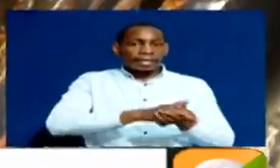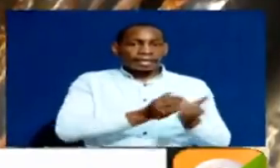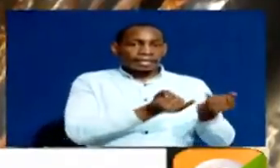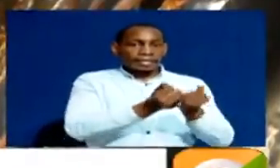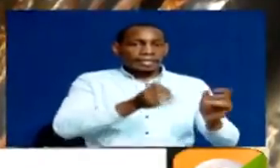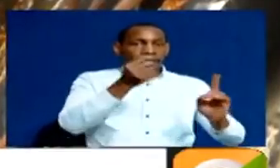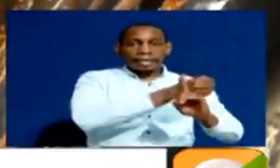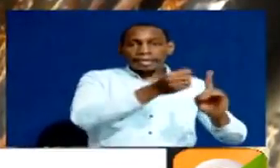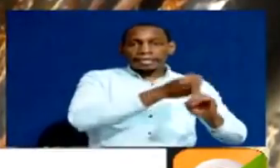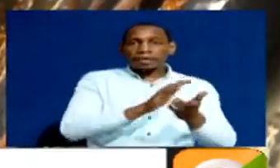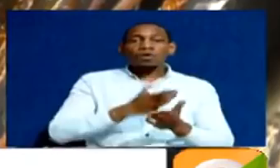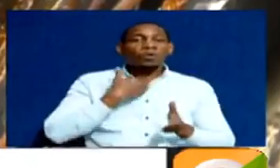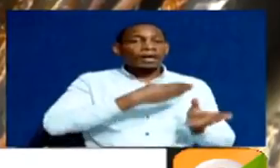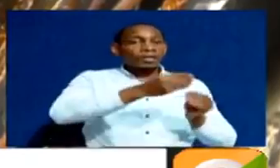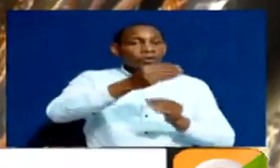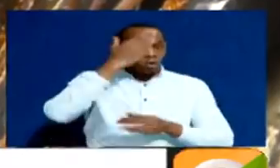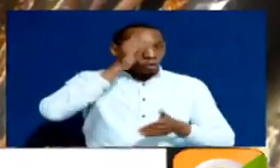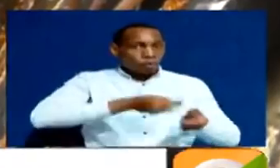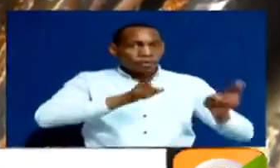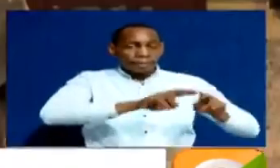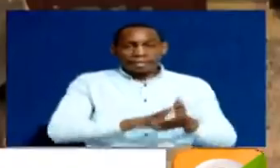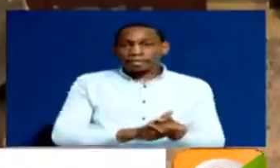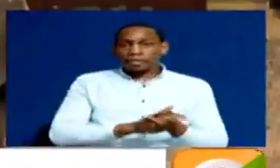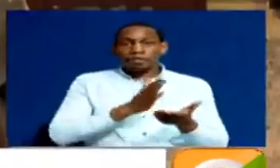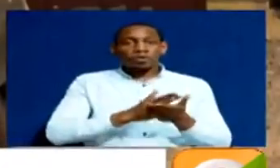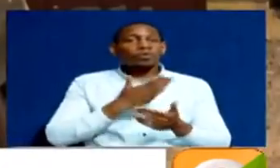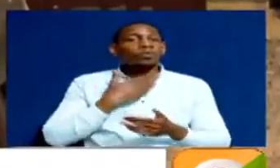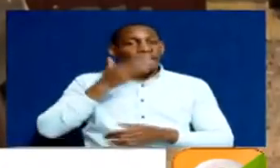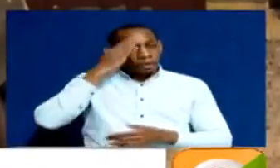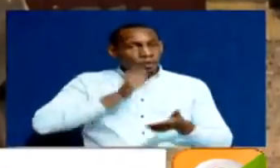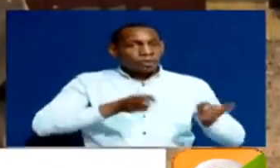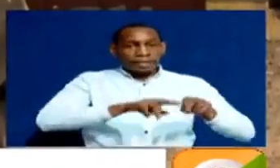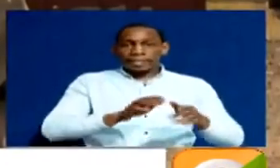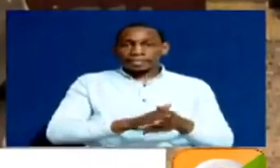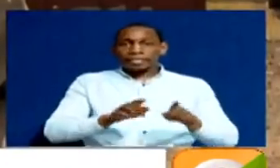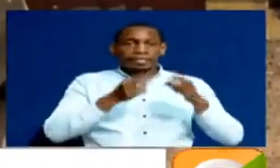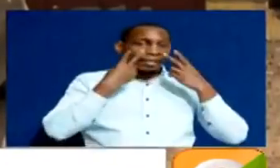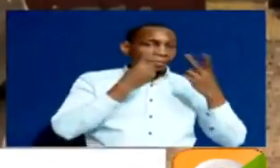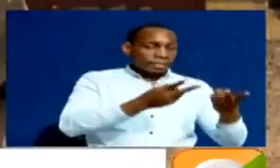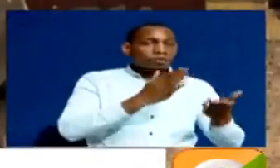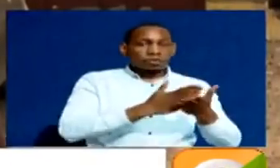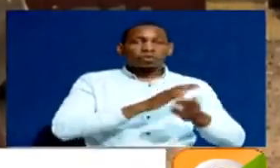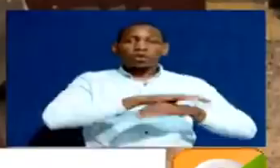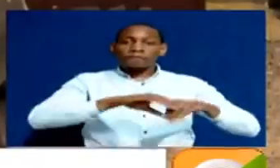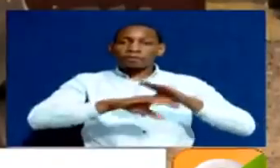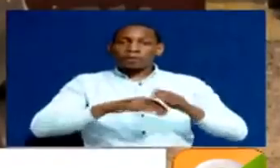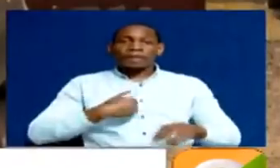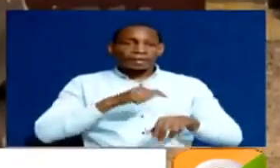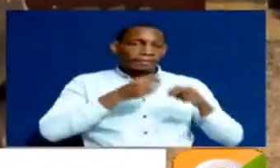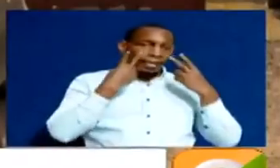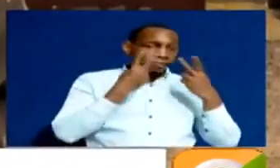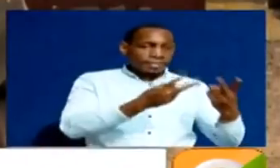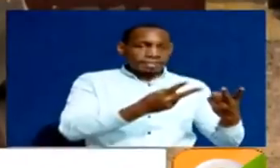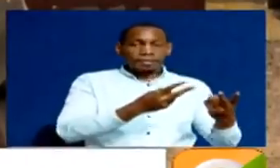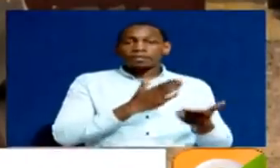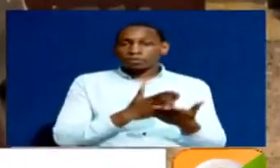attack. We're trying to go and find out what happened, at least what happened. And then you see, you know, it gives you comfort to kiona